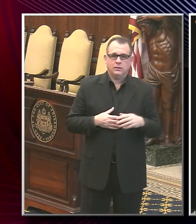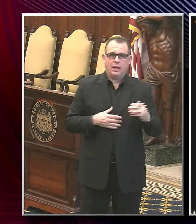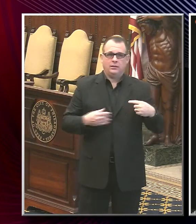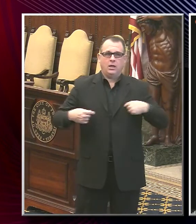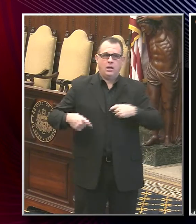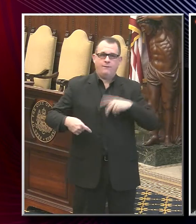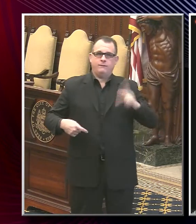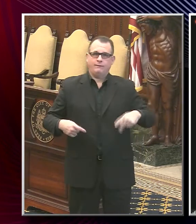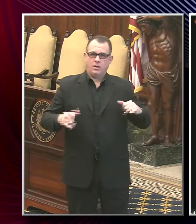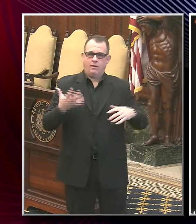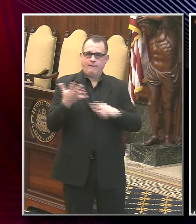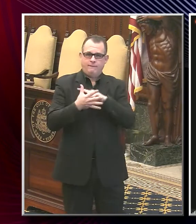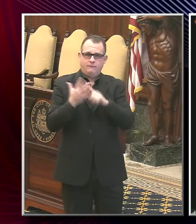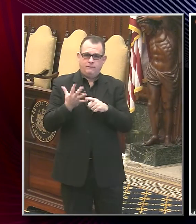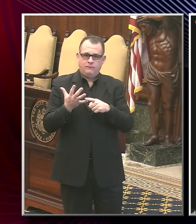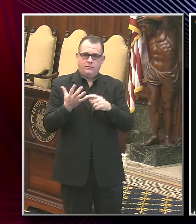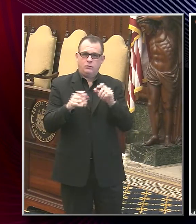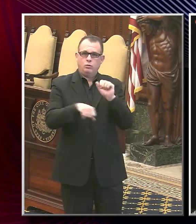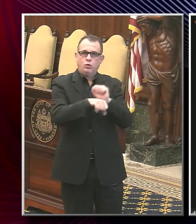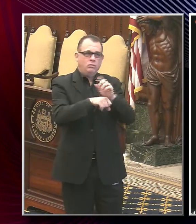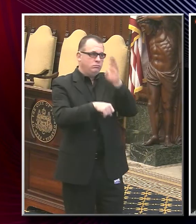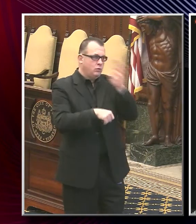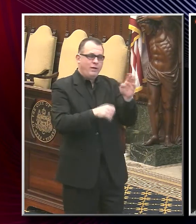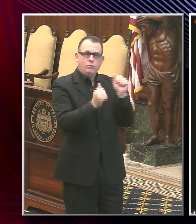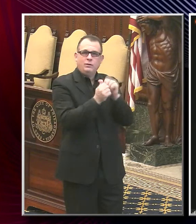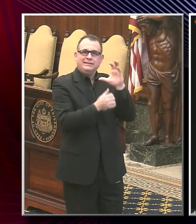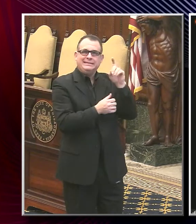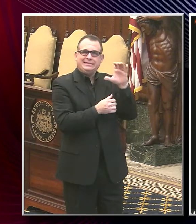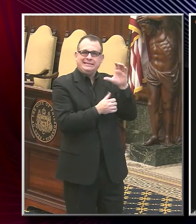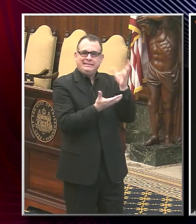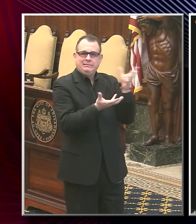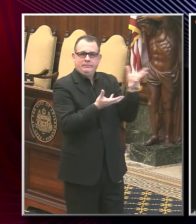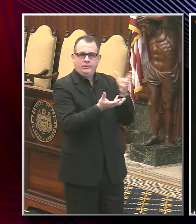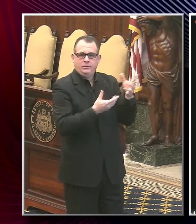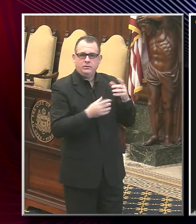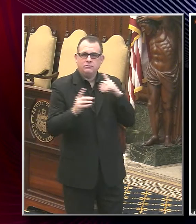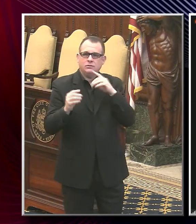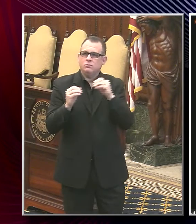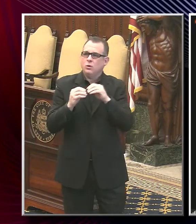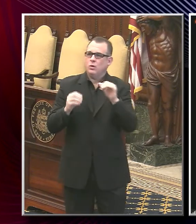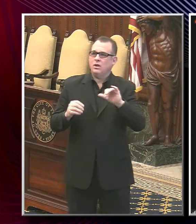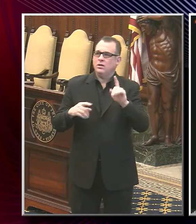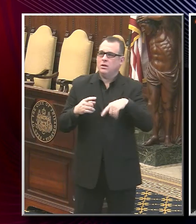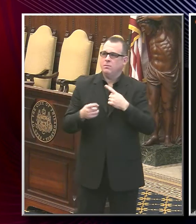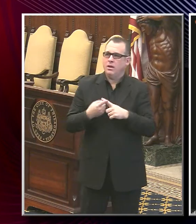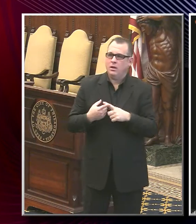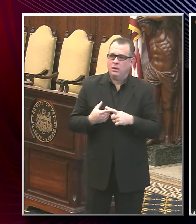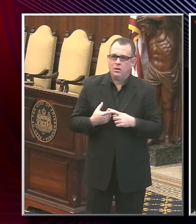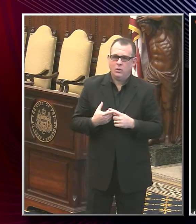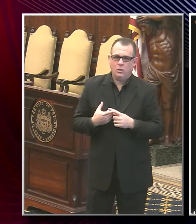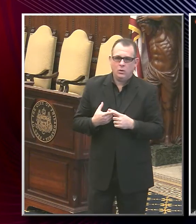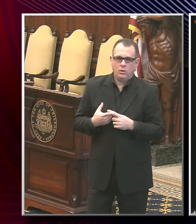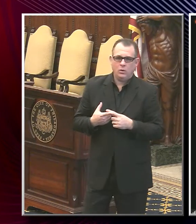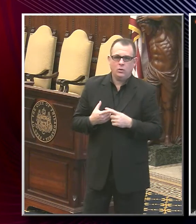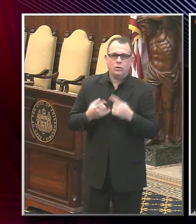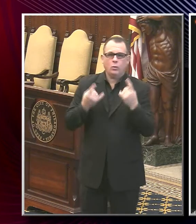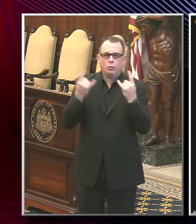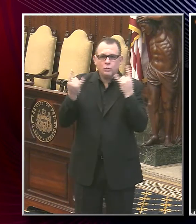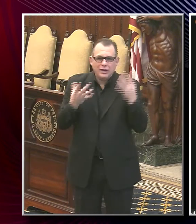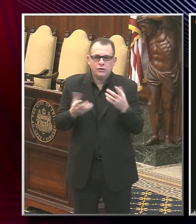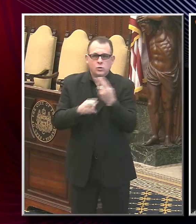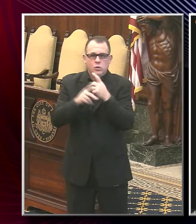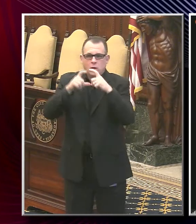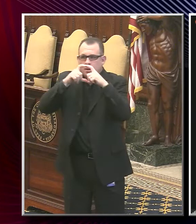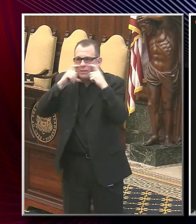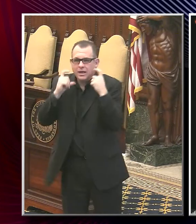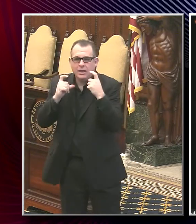Excellent, thank you. And lastly, can you explain a little bit more in depth when you say that waiters and waitresses